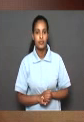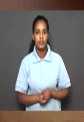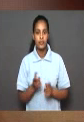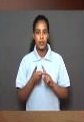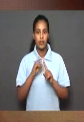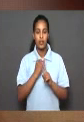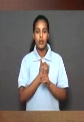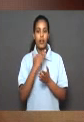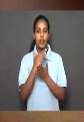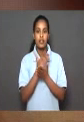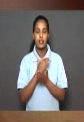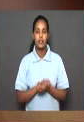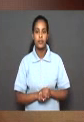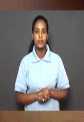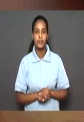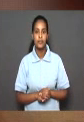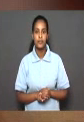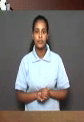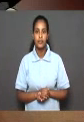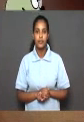Let's get back to our lesson.